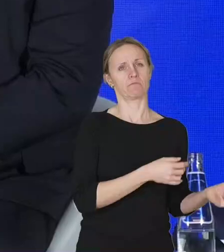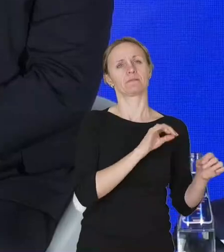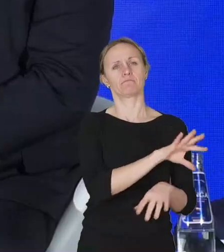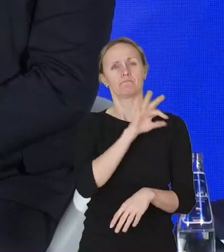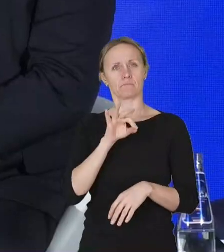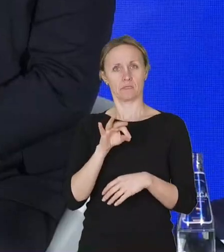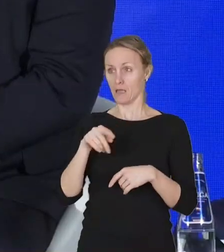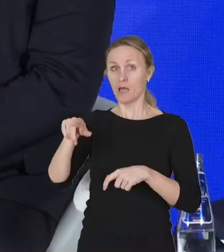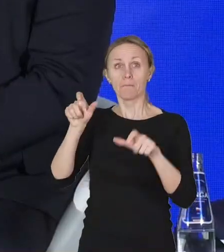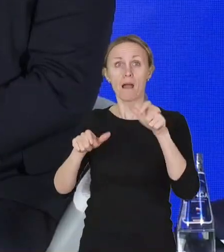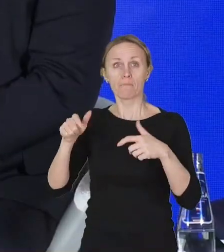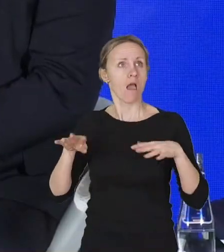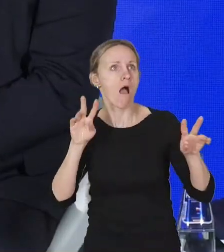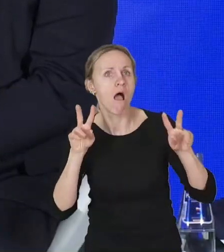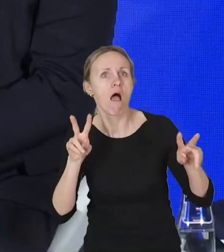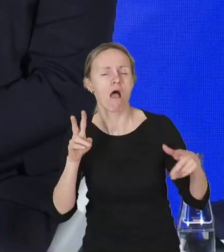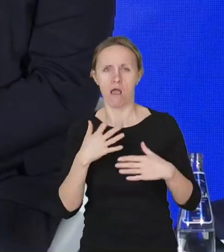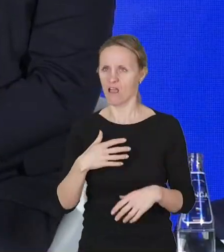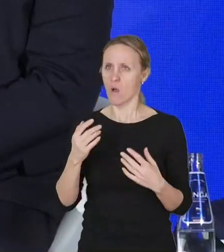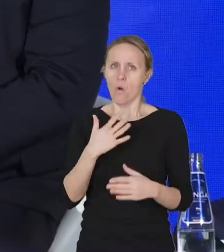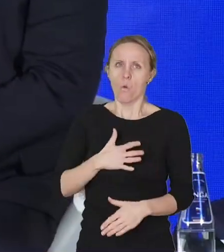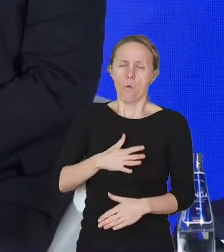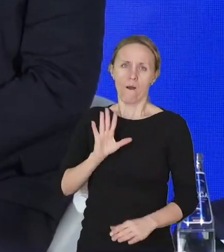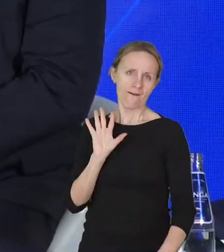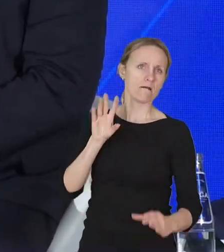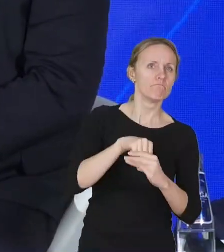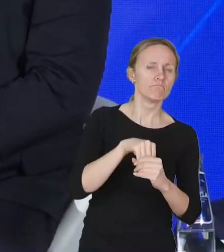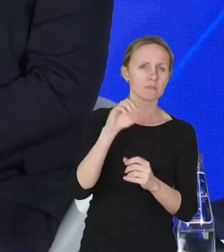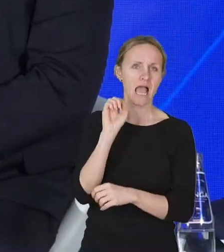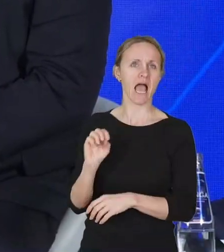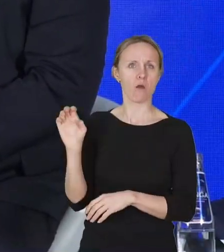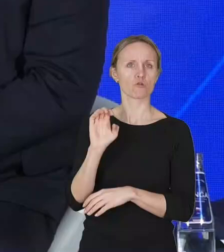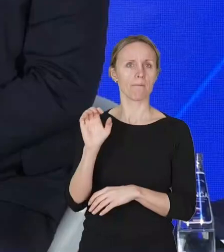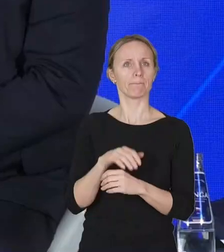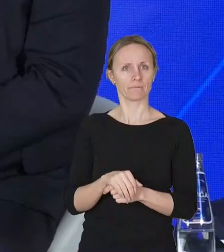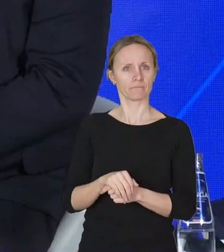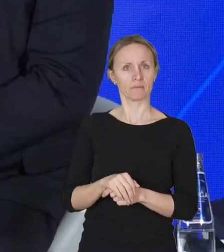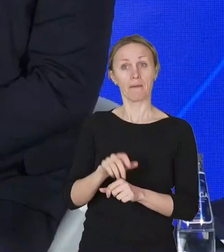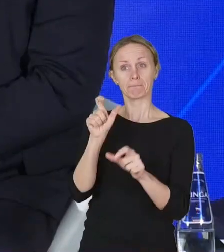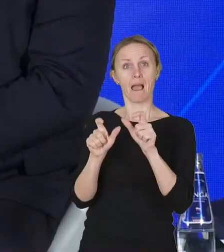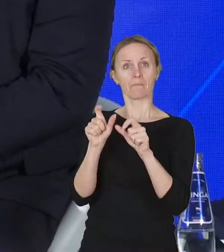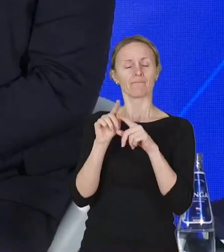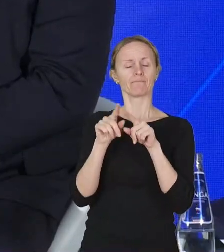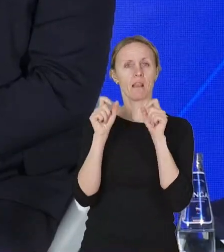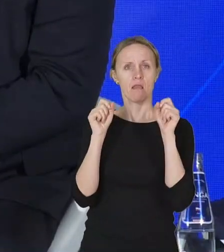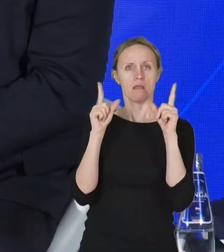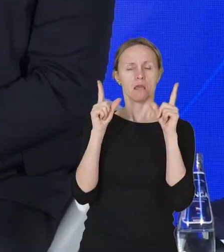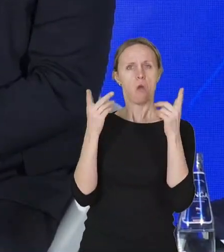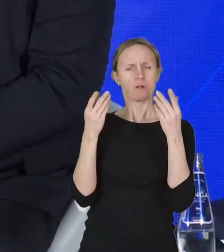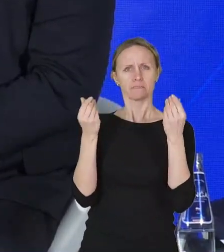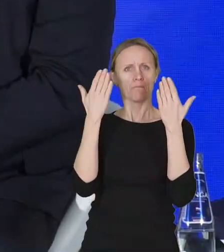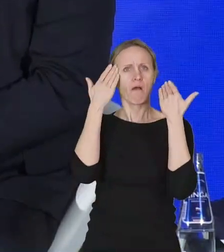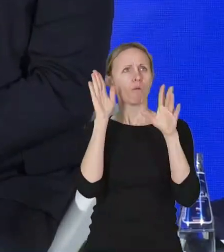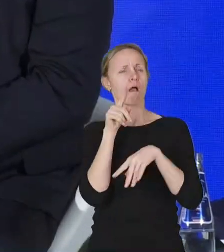back, and with that, we need to show that Europe is for something, is delivering, and the single market needs to be